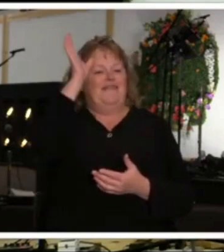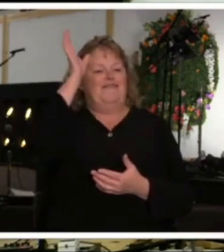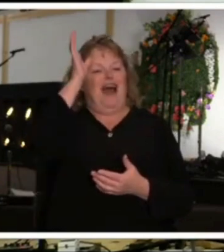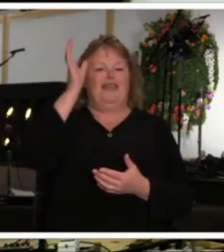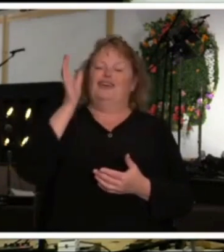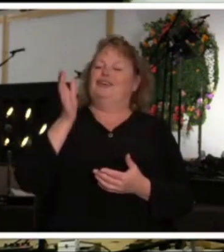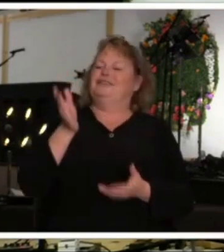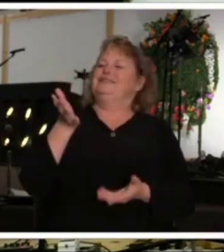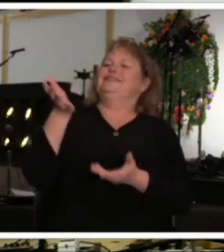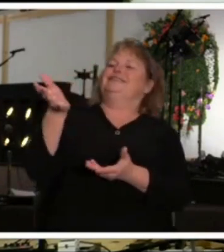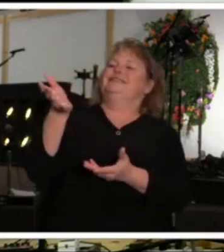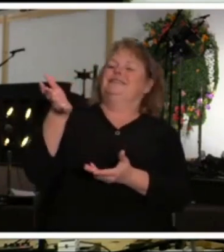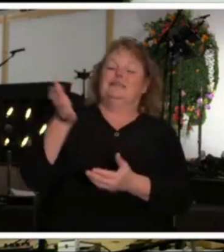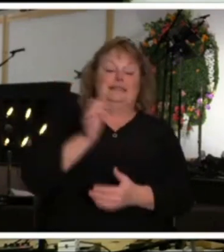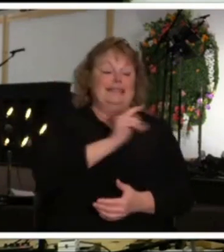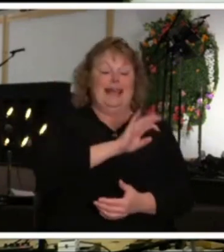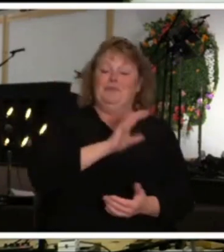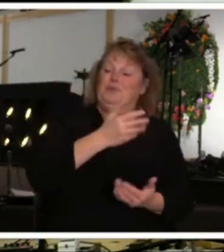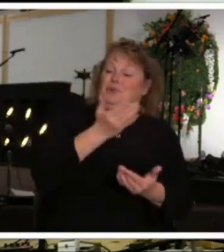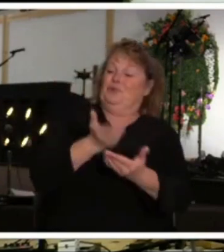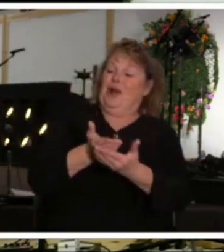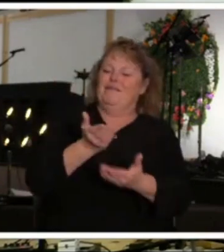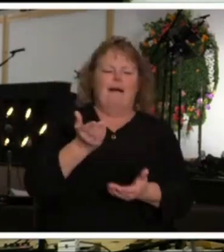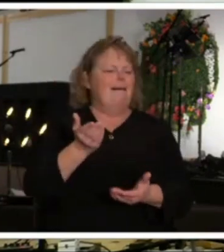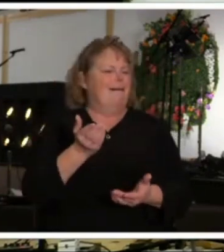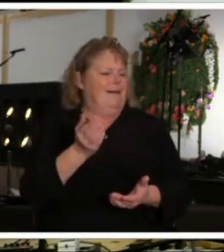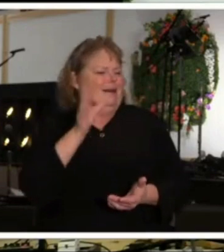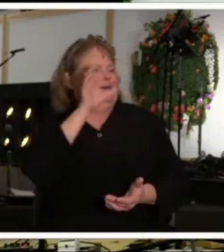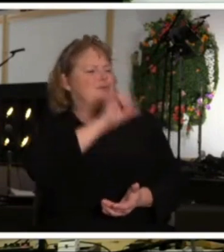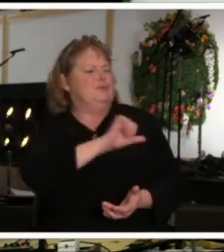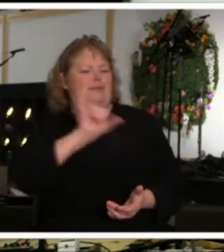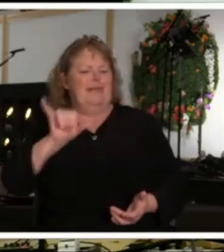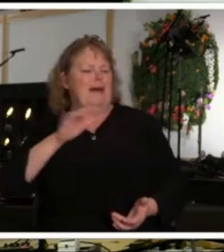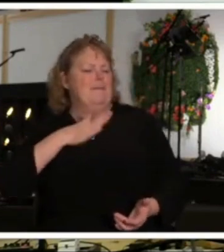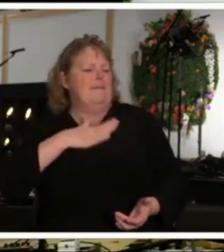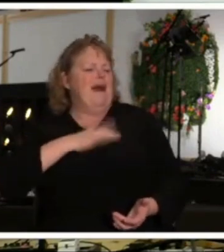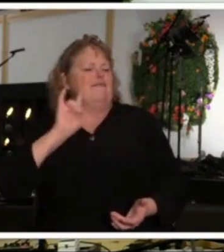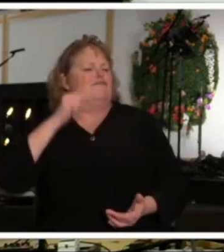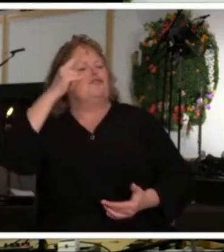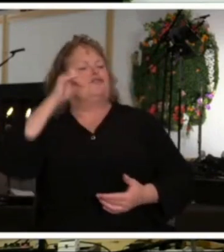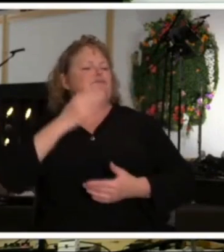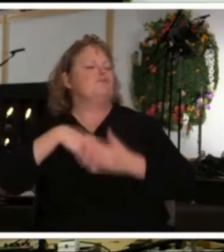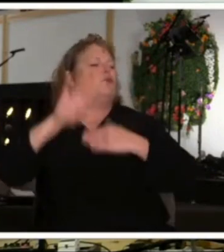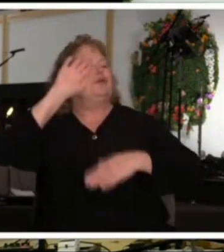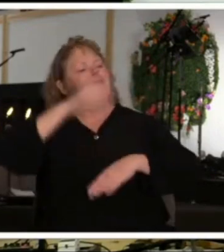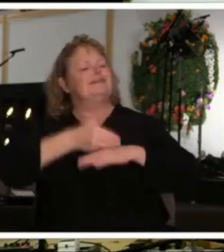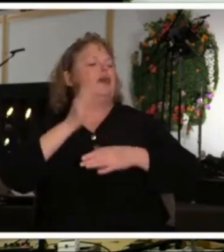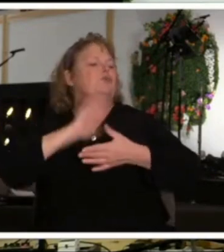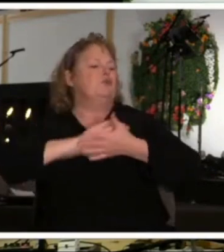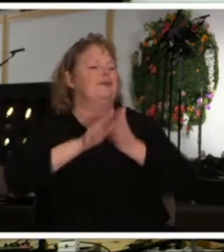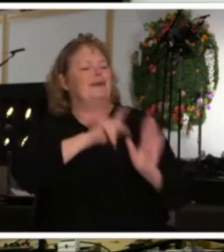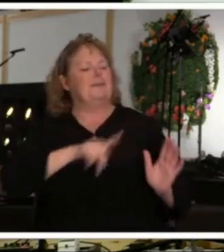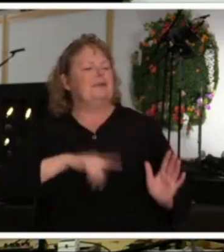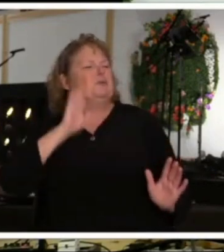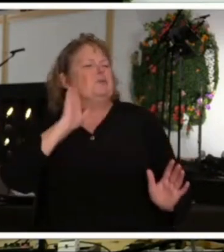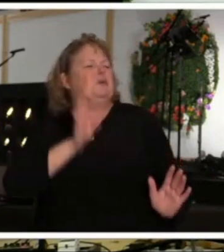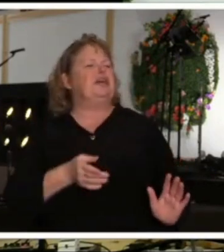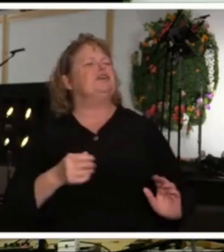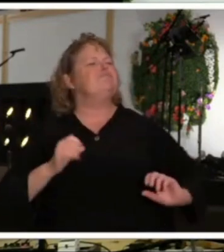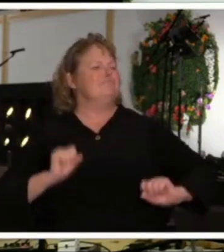when Samuel comes, he probably assumed in his mind that his firstborn son was going to be king.